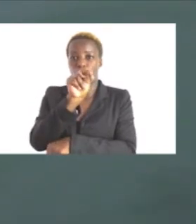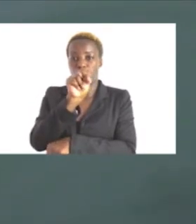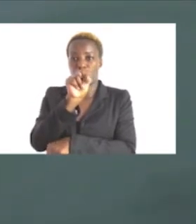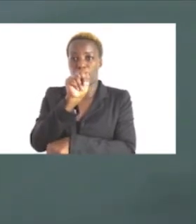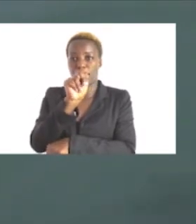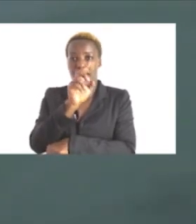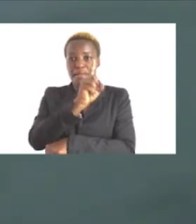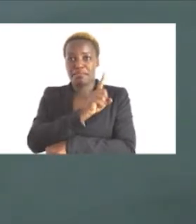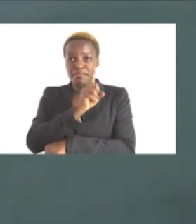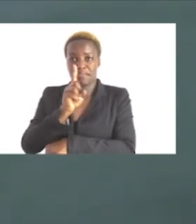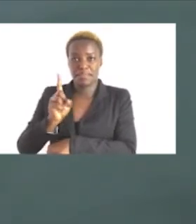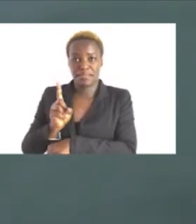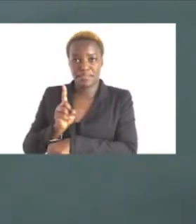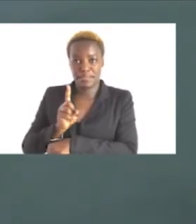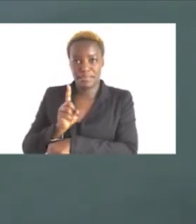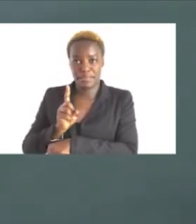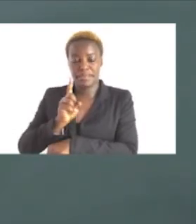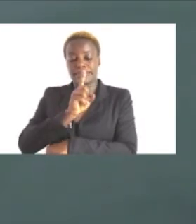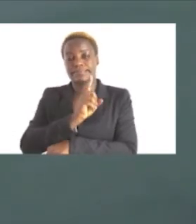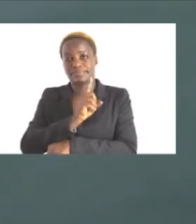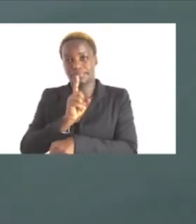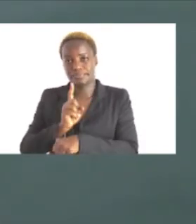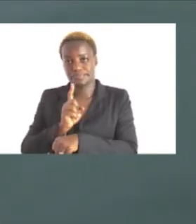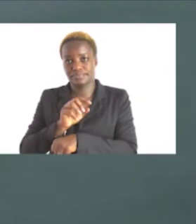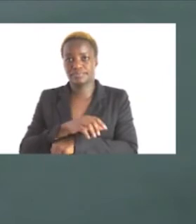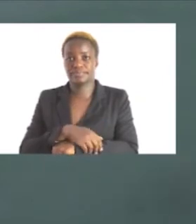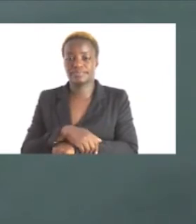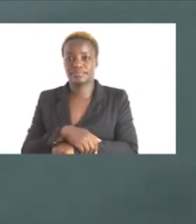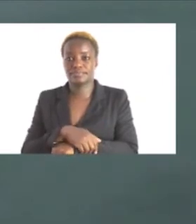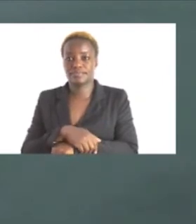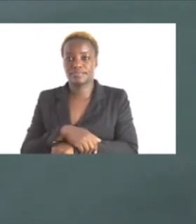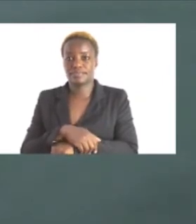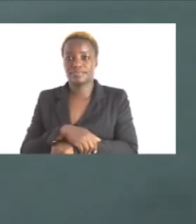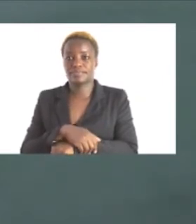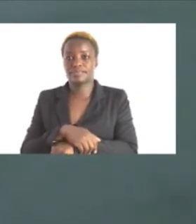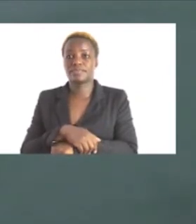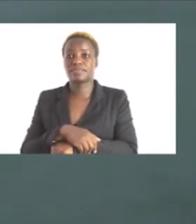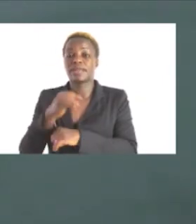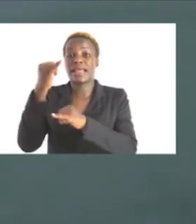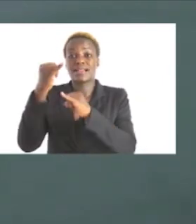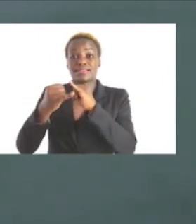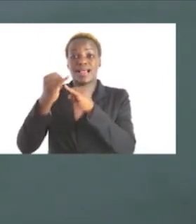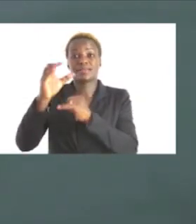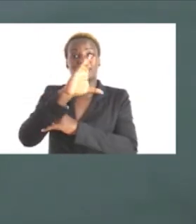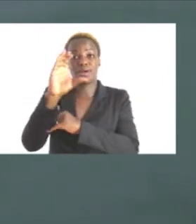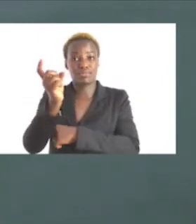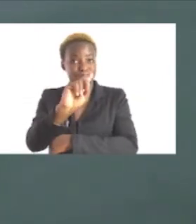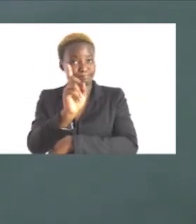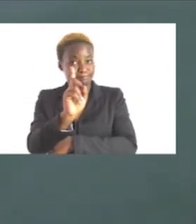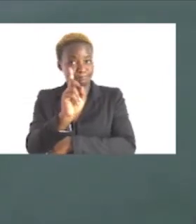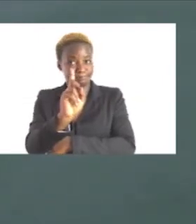November, which will be our 11th month. And then we have our last month, which will be our